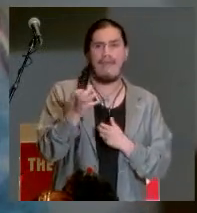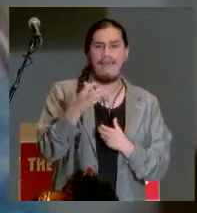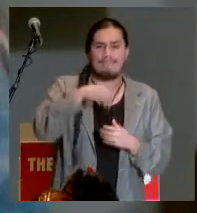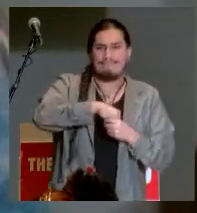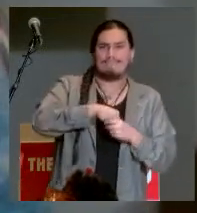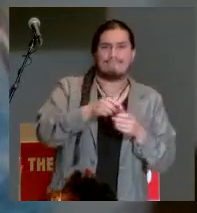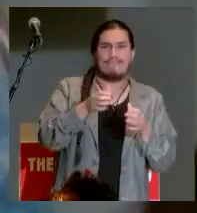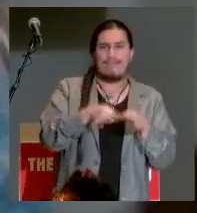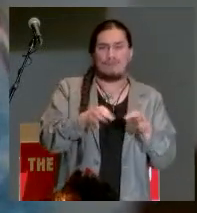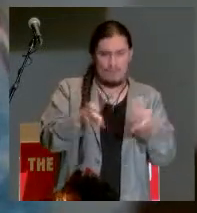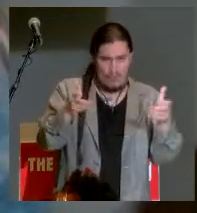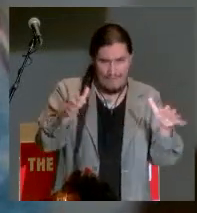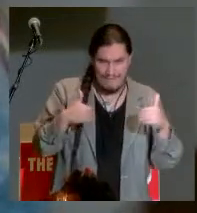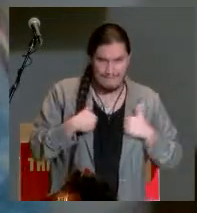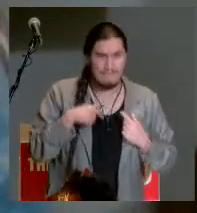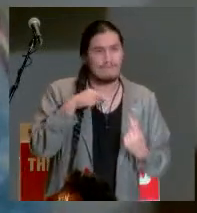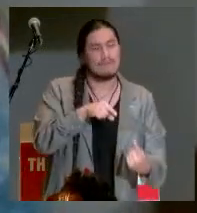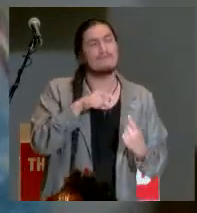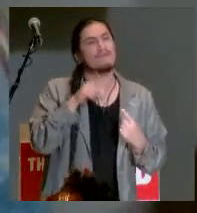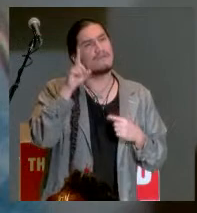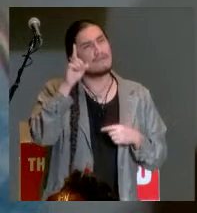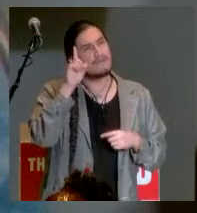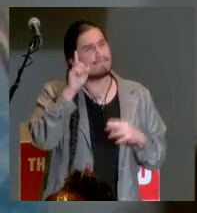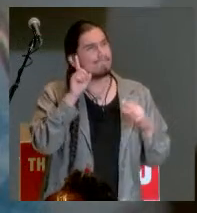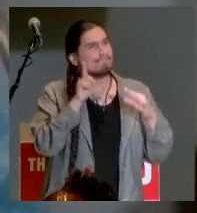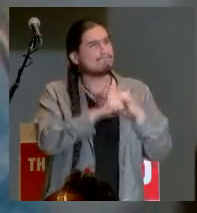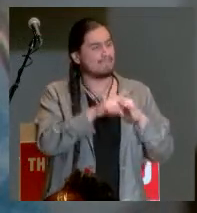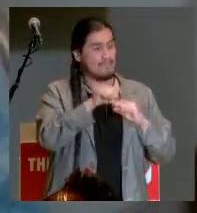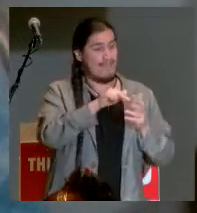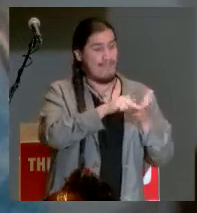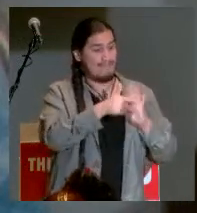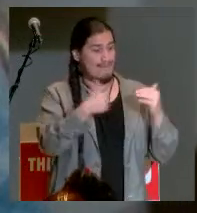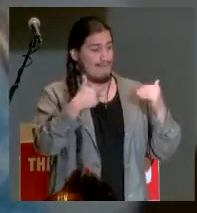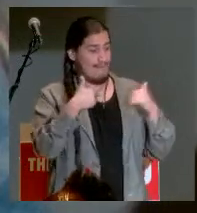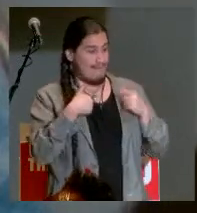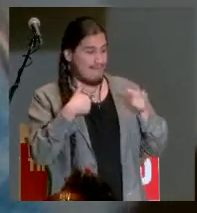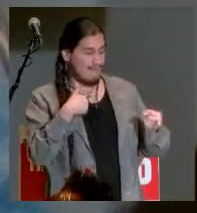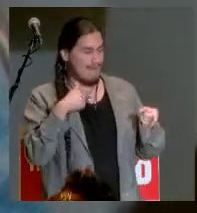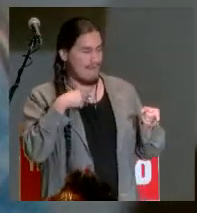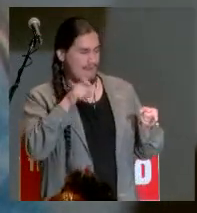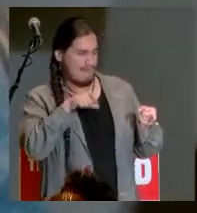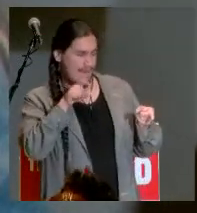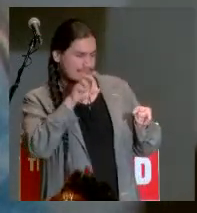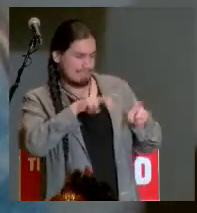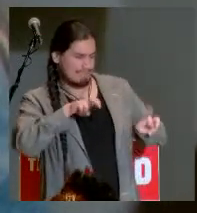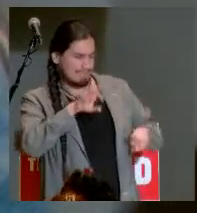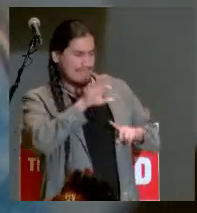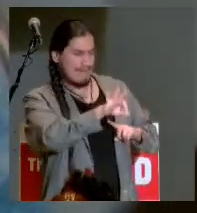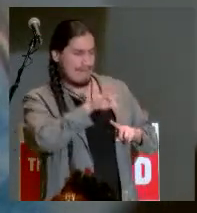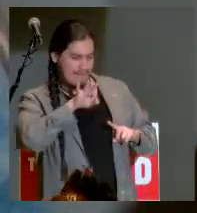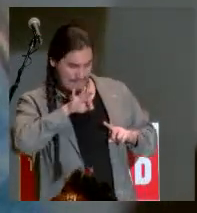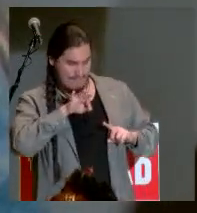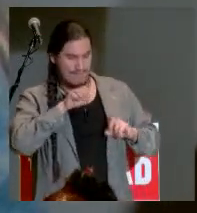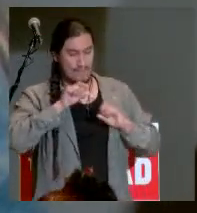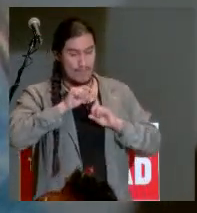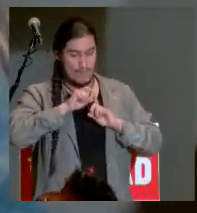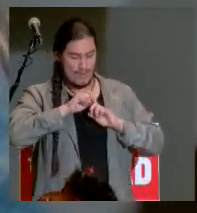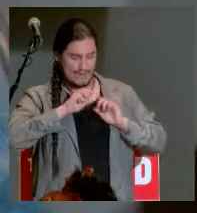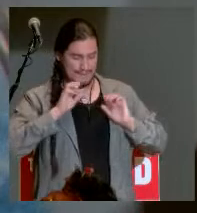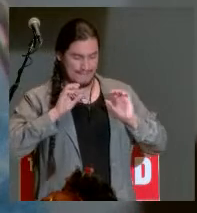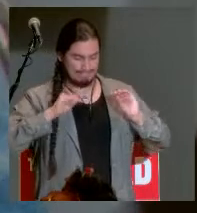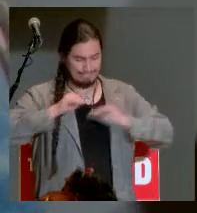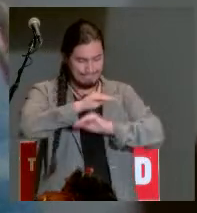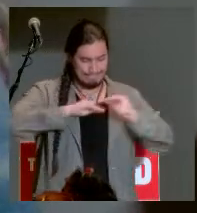language. That come with definition that you can kind of just drape the words